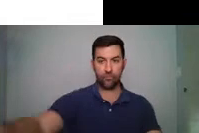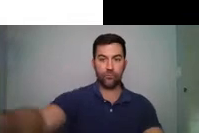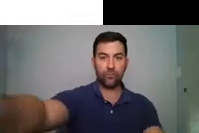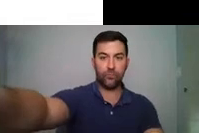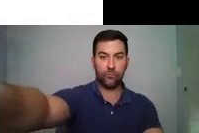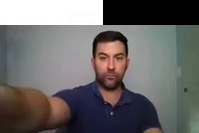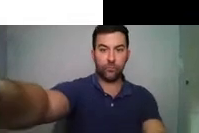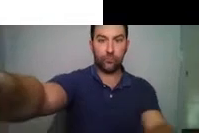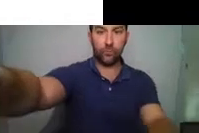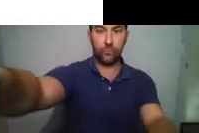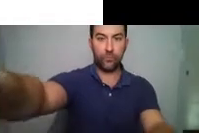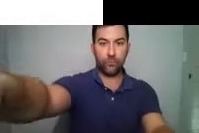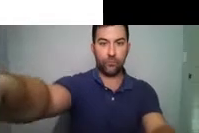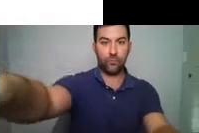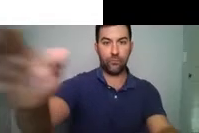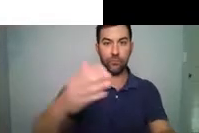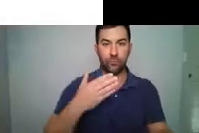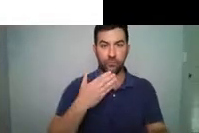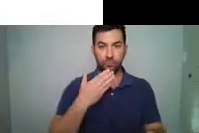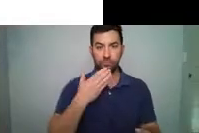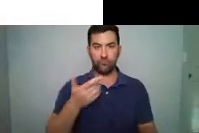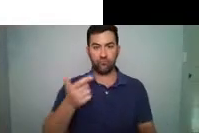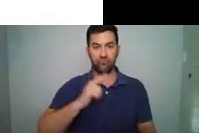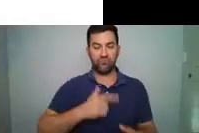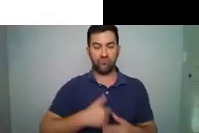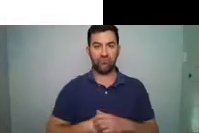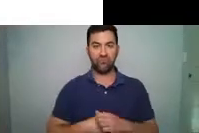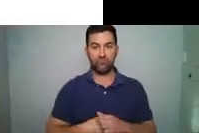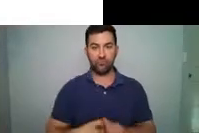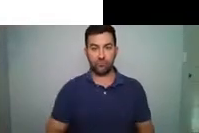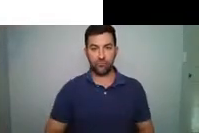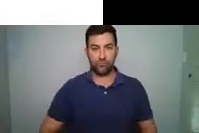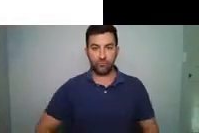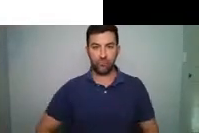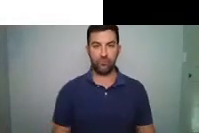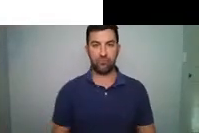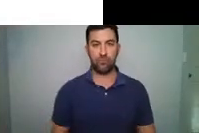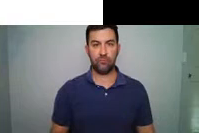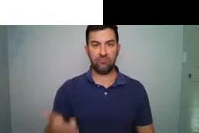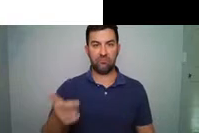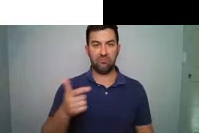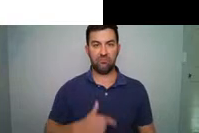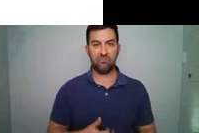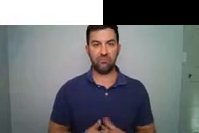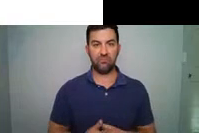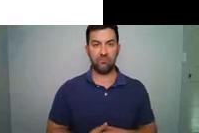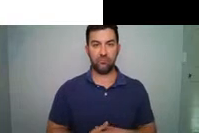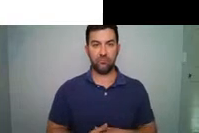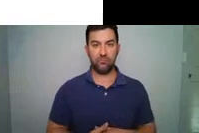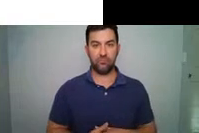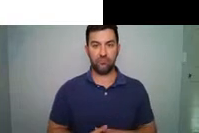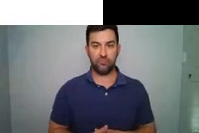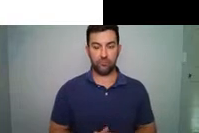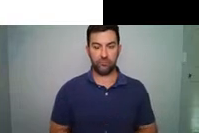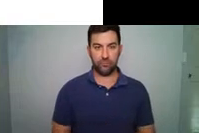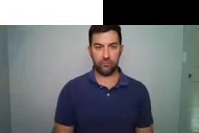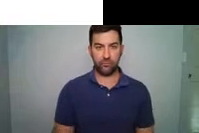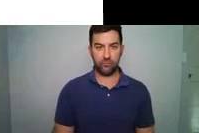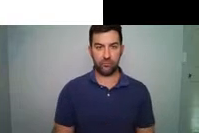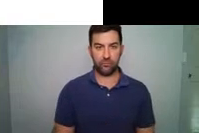Those are all really good questions. I can say to the bike kind of locker question, we don't